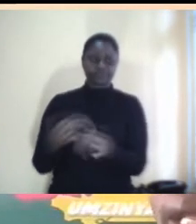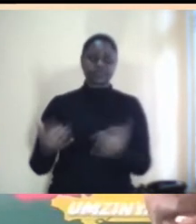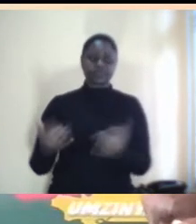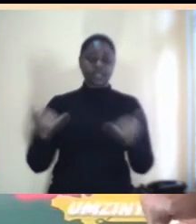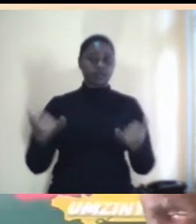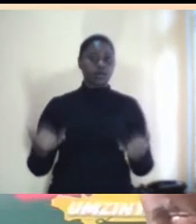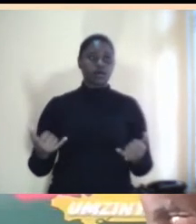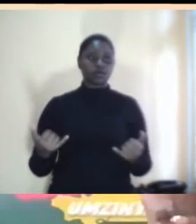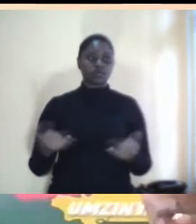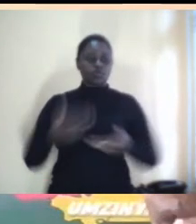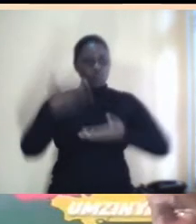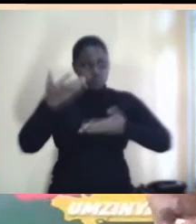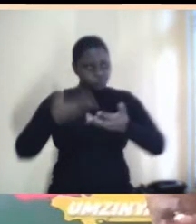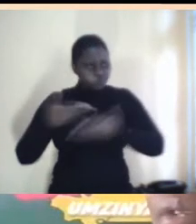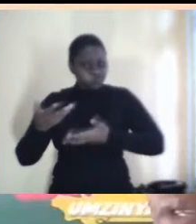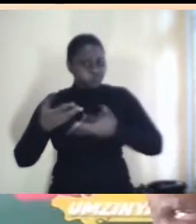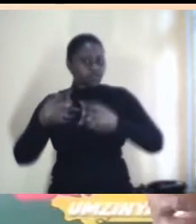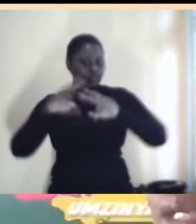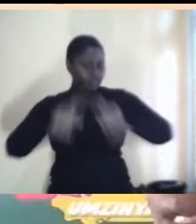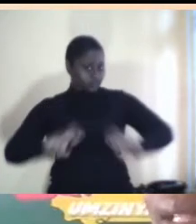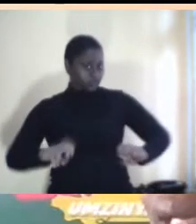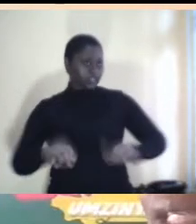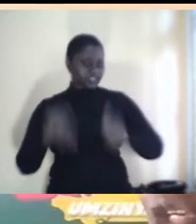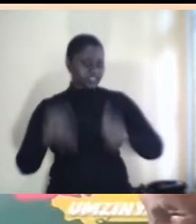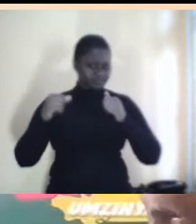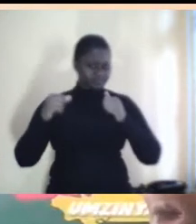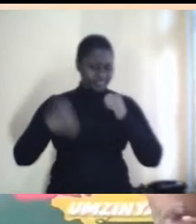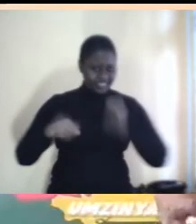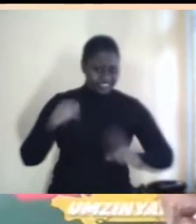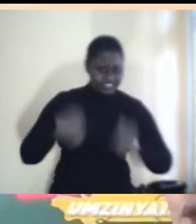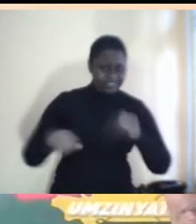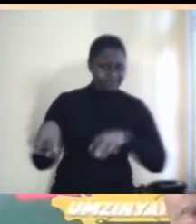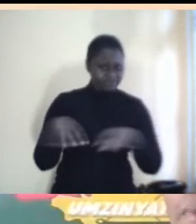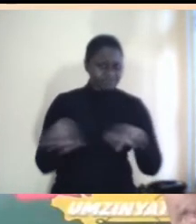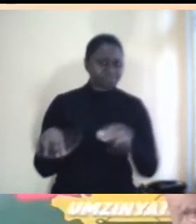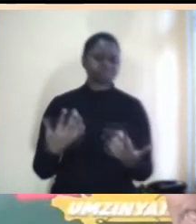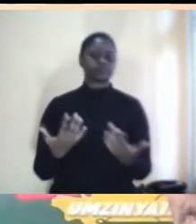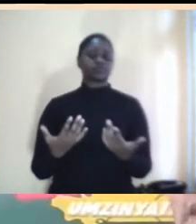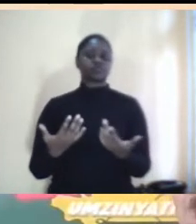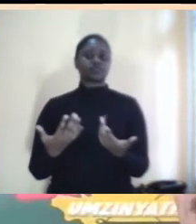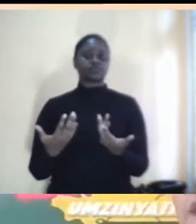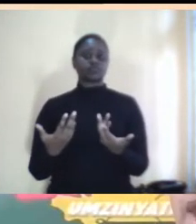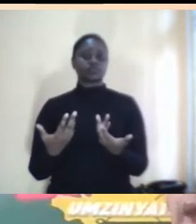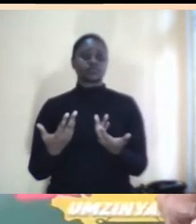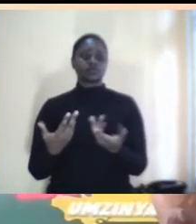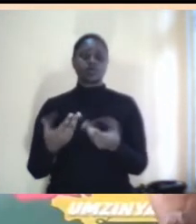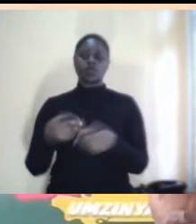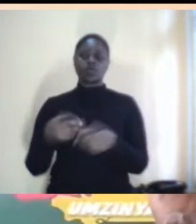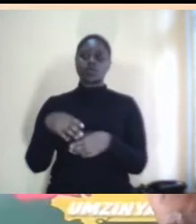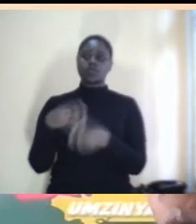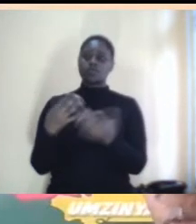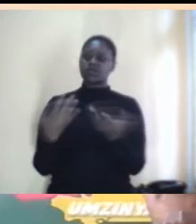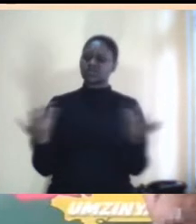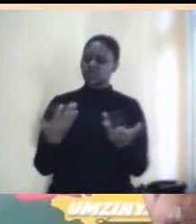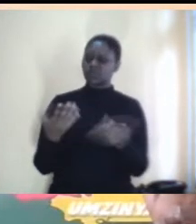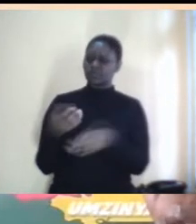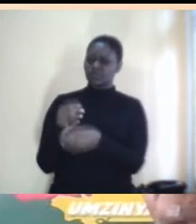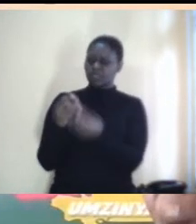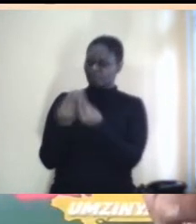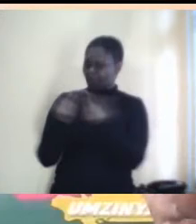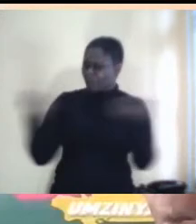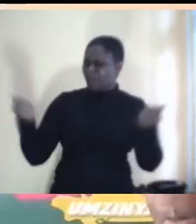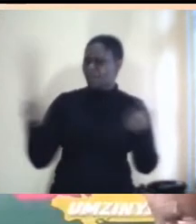currently engaged in research activities that include precisely optimization that will solve